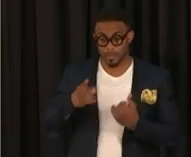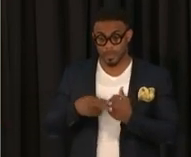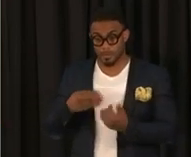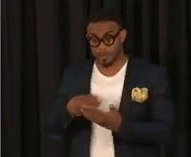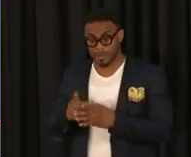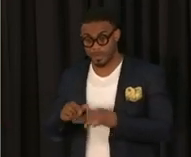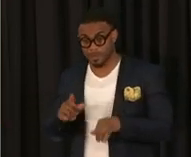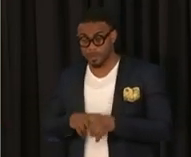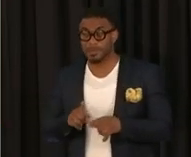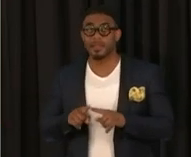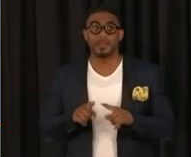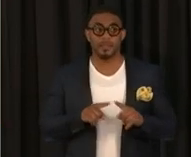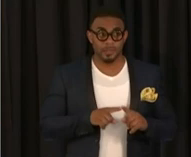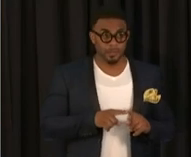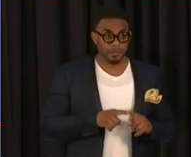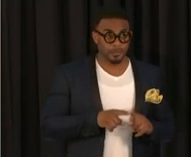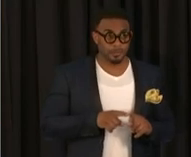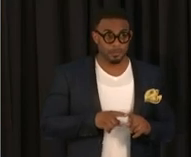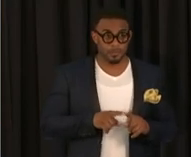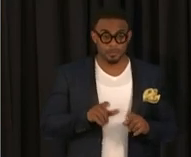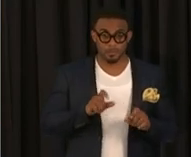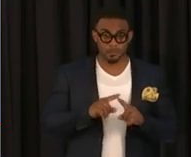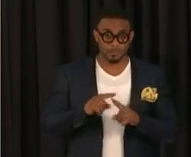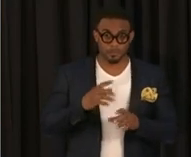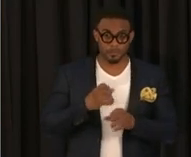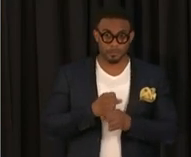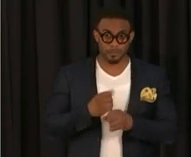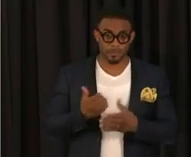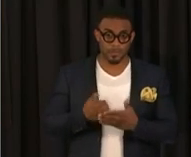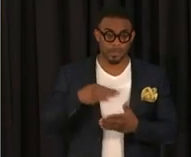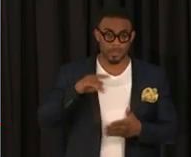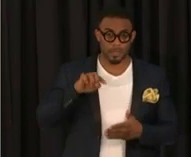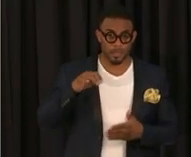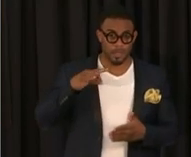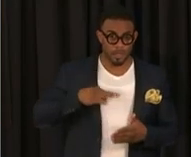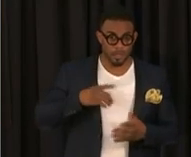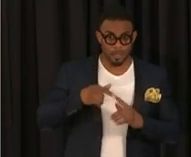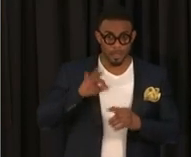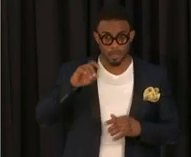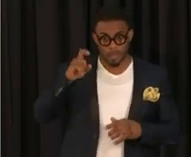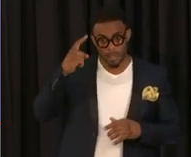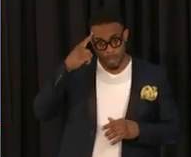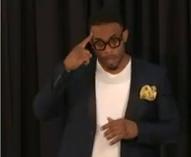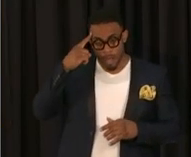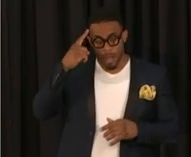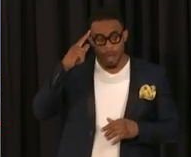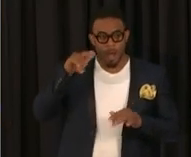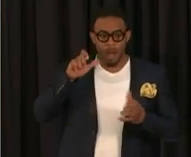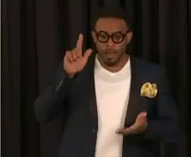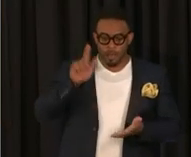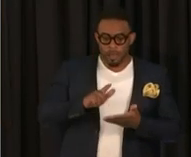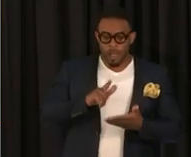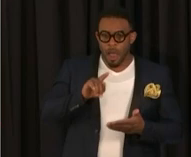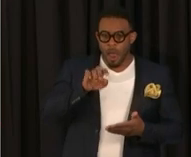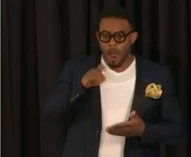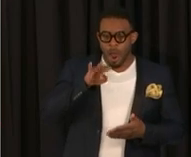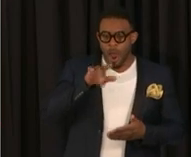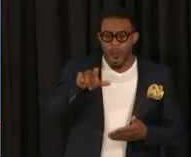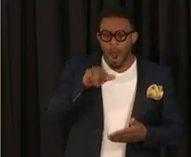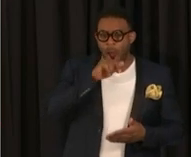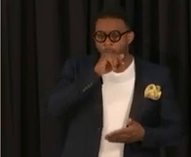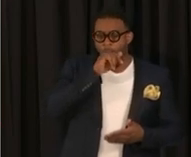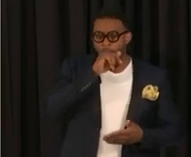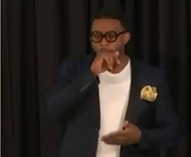you're saving money. And you can also get an income tax credit from the federal government, so you lower your tax